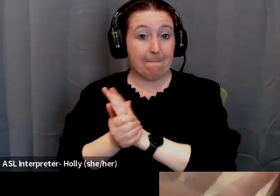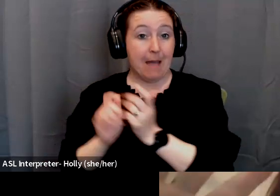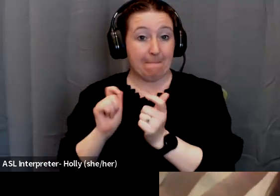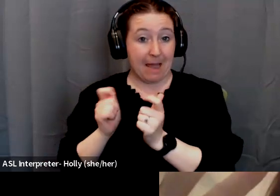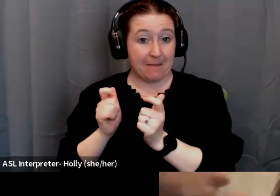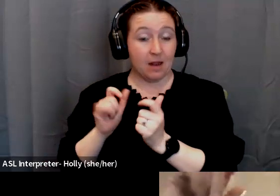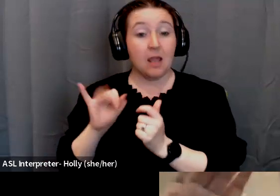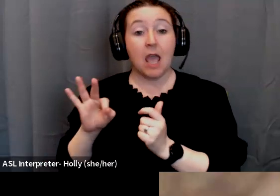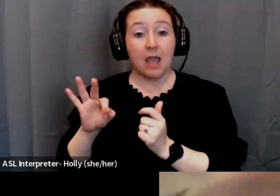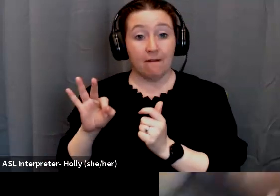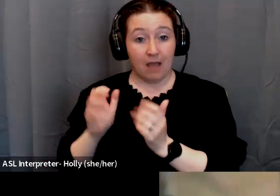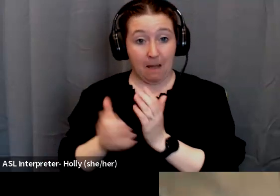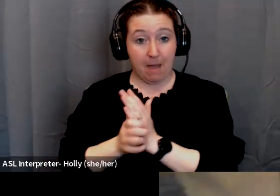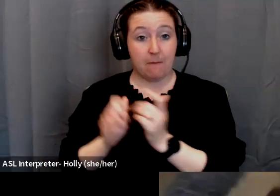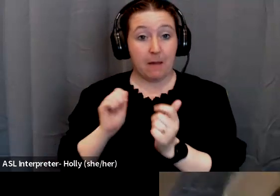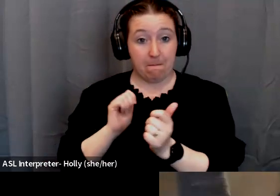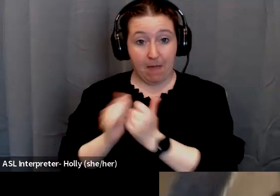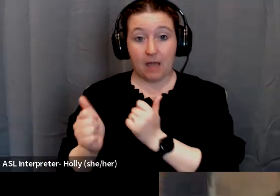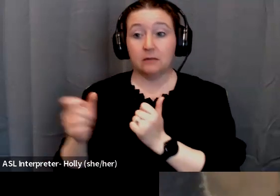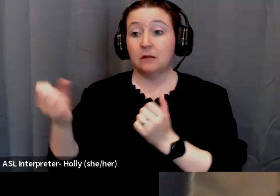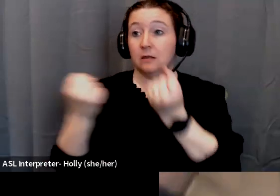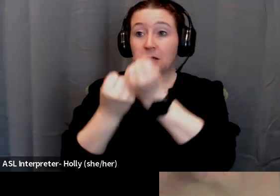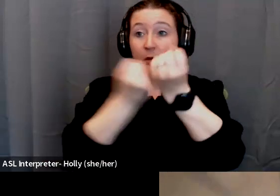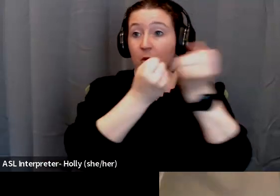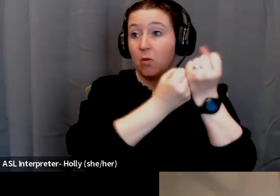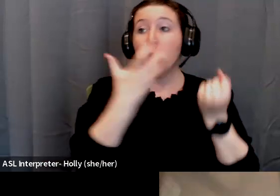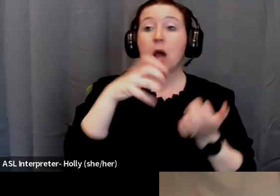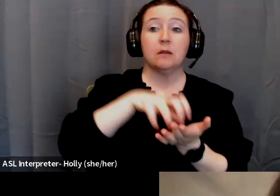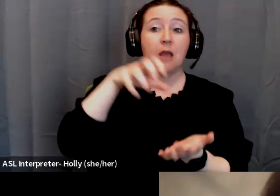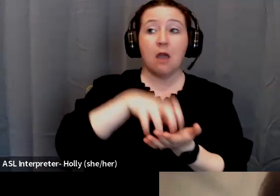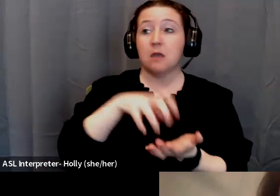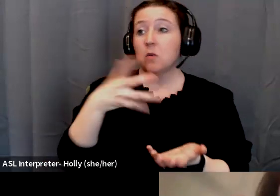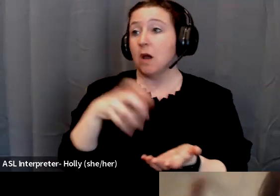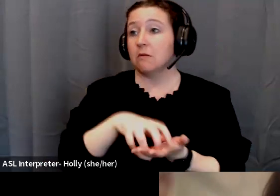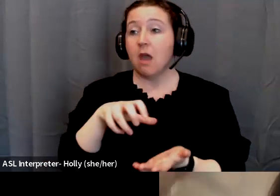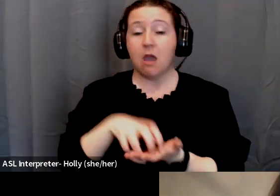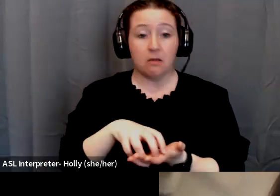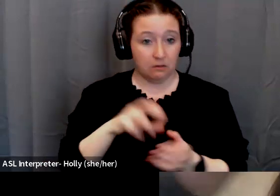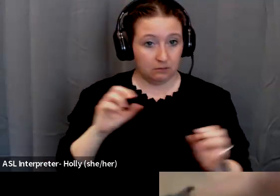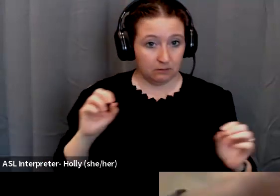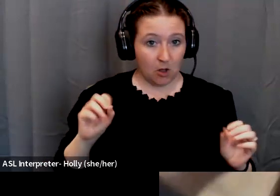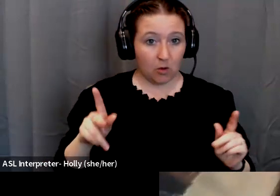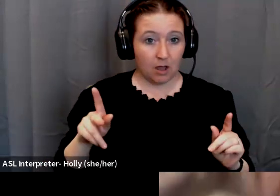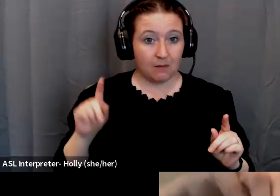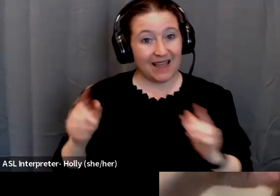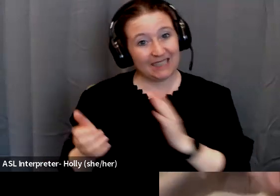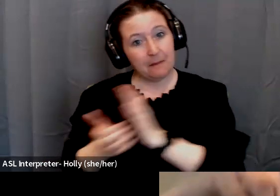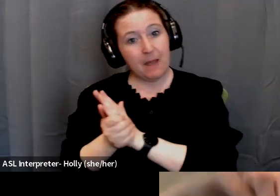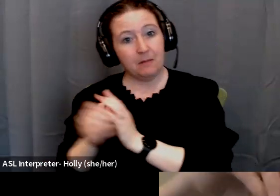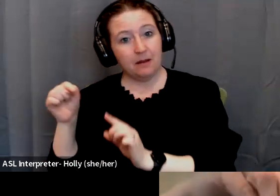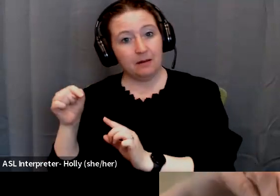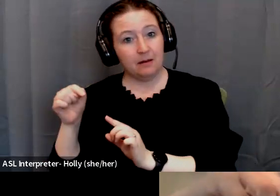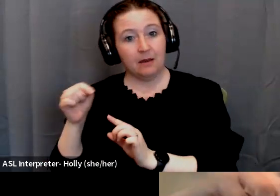If the amendment passes, yep, everyone says, yes, we want it to be cake. Okay. But that was an amendment. It's not